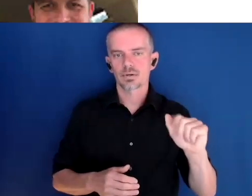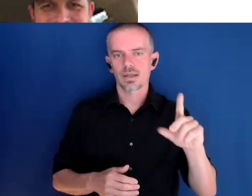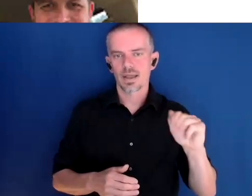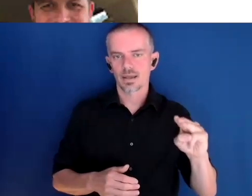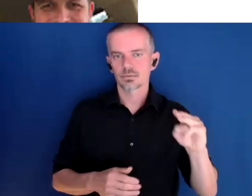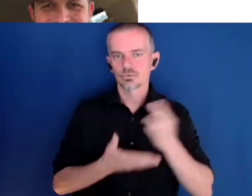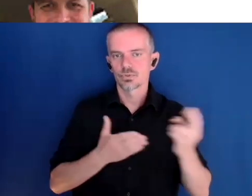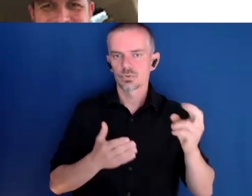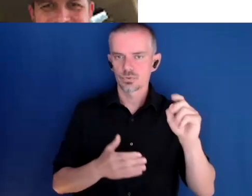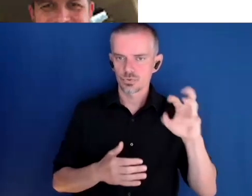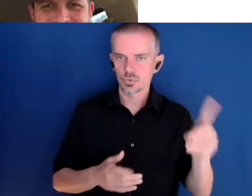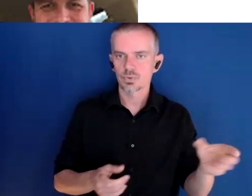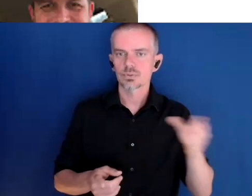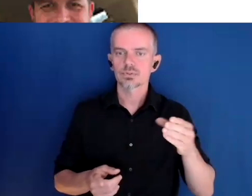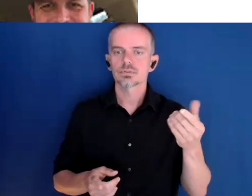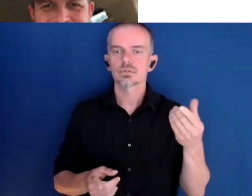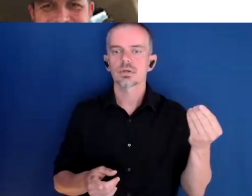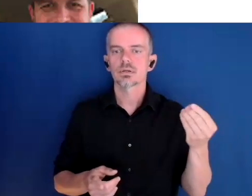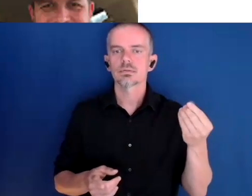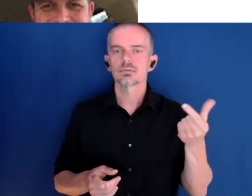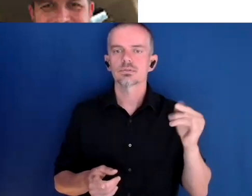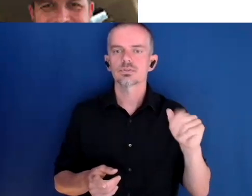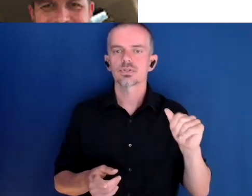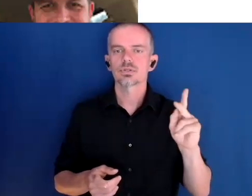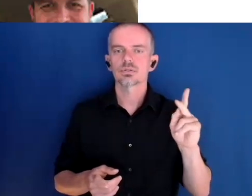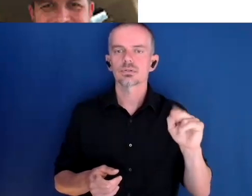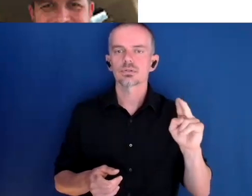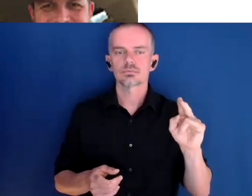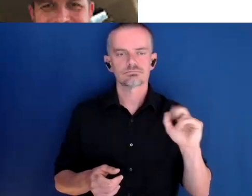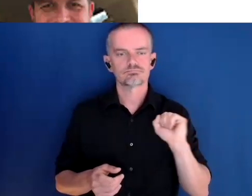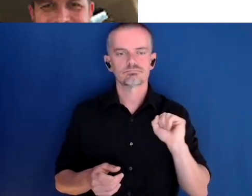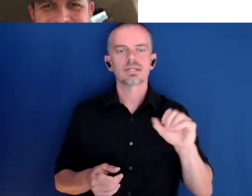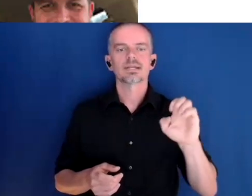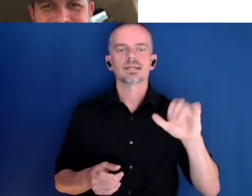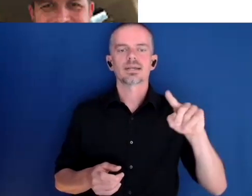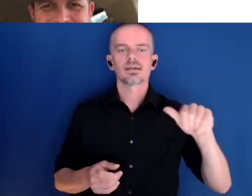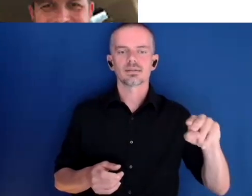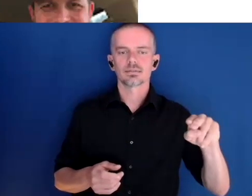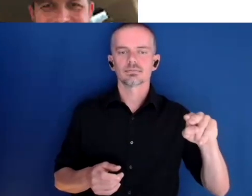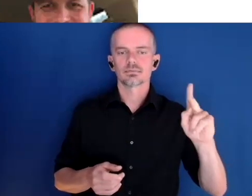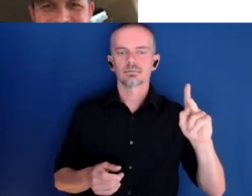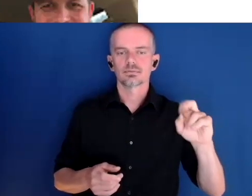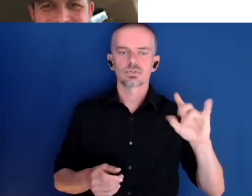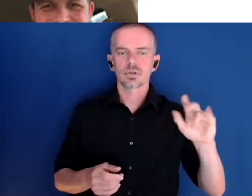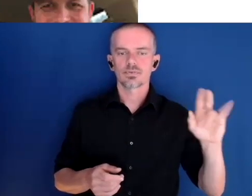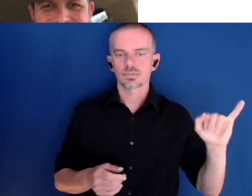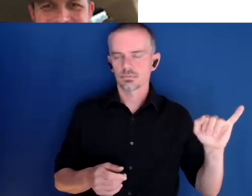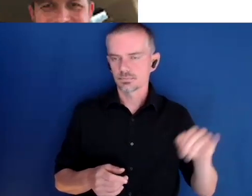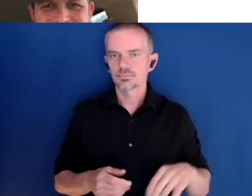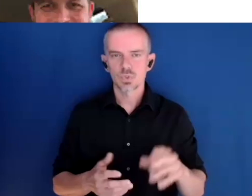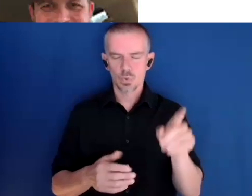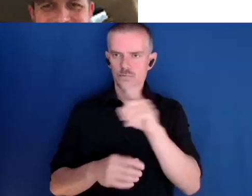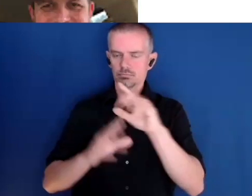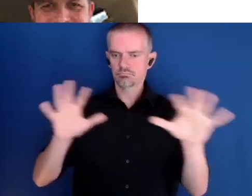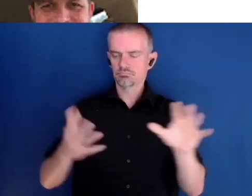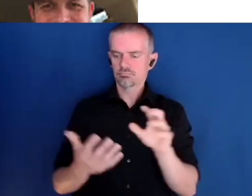Mexico. So all of these folks have kind of really deep experience with grants and agreements and complementary perspectives